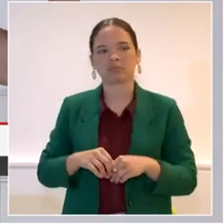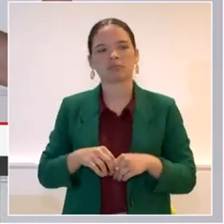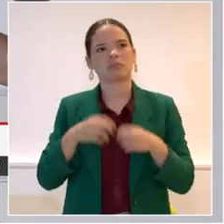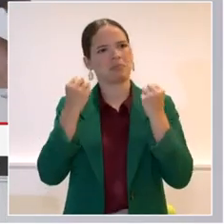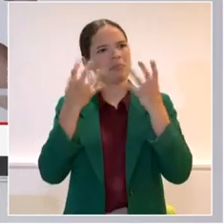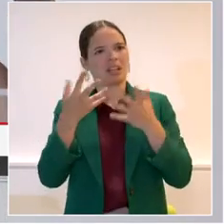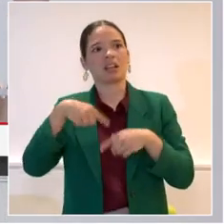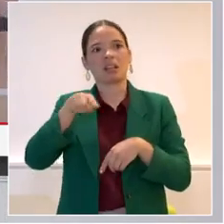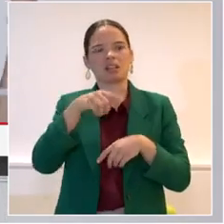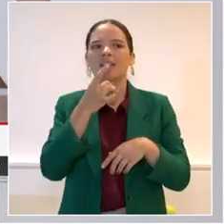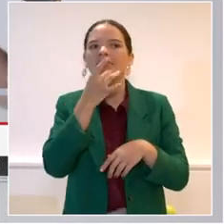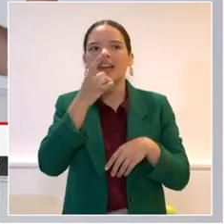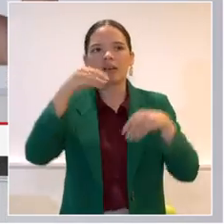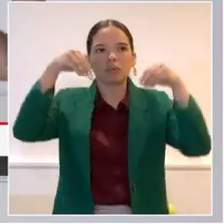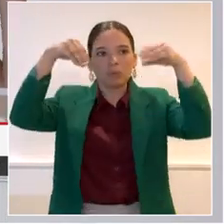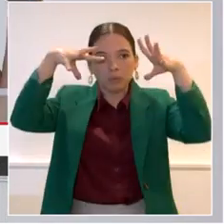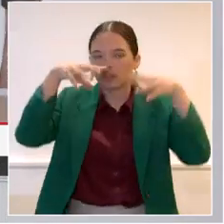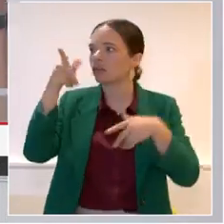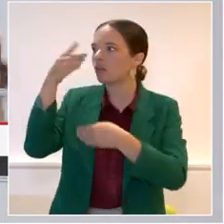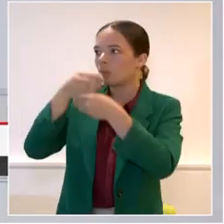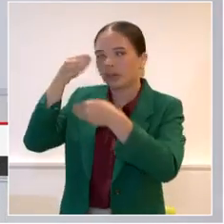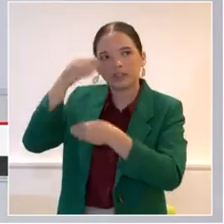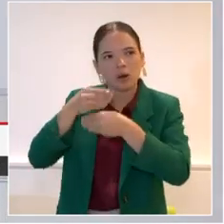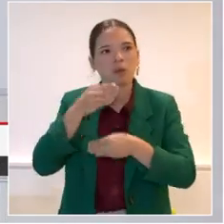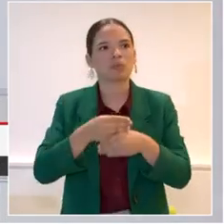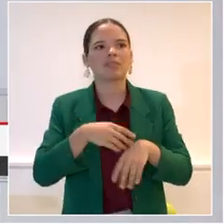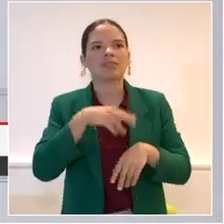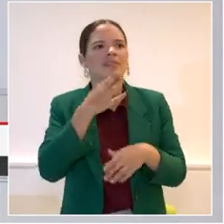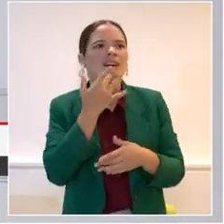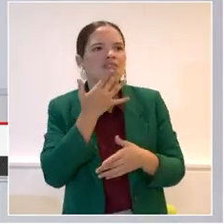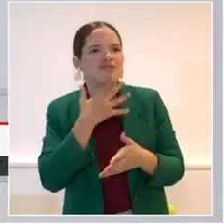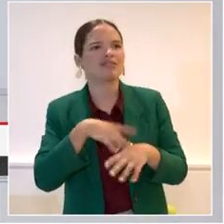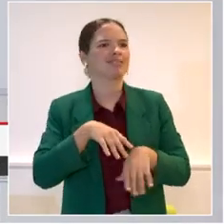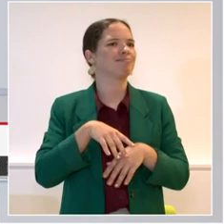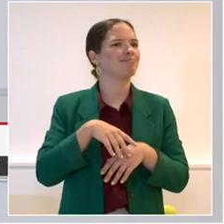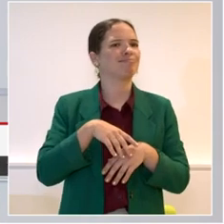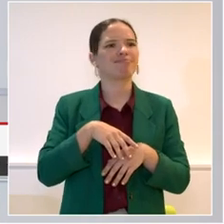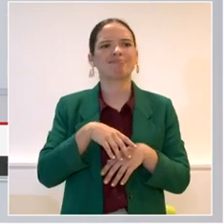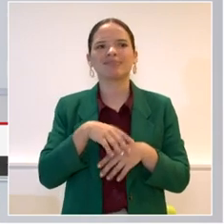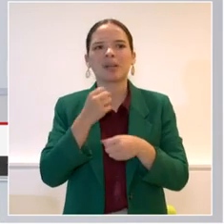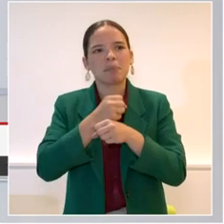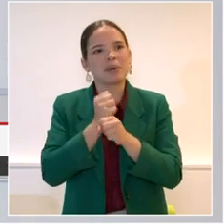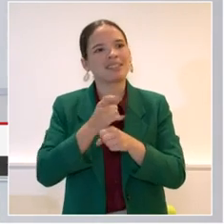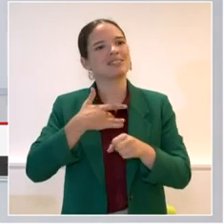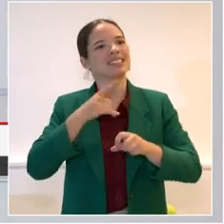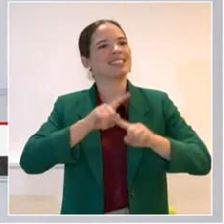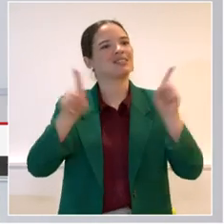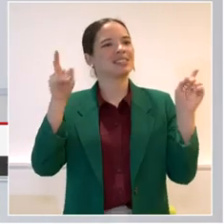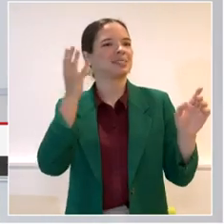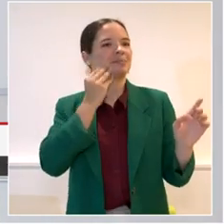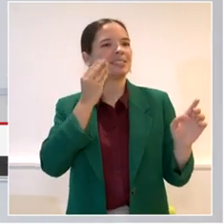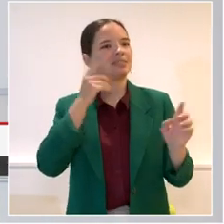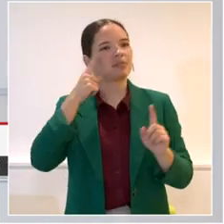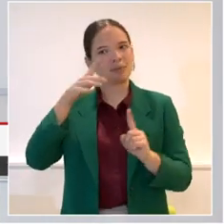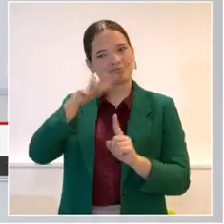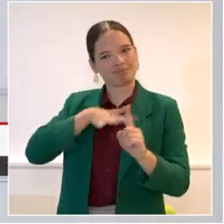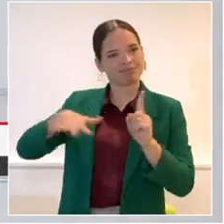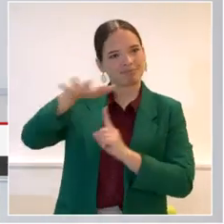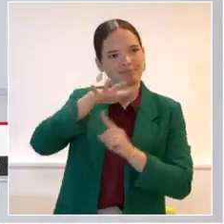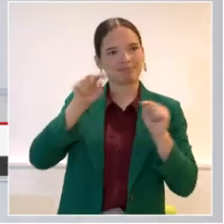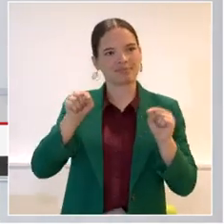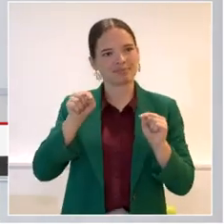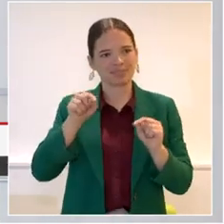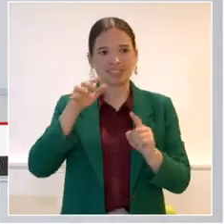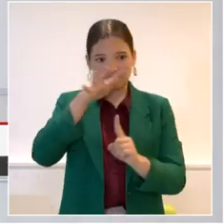and windows and bright colors and enhanced lighting throughout that create a different experience. So that aesthetic just matters. It